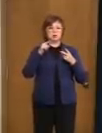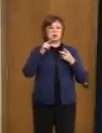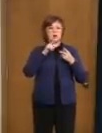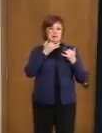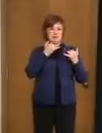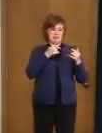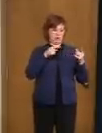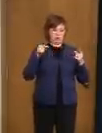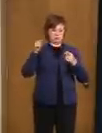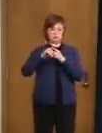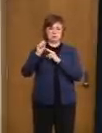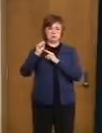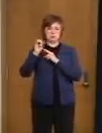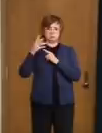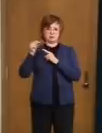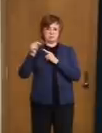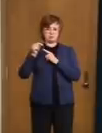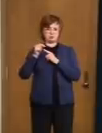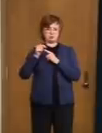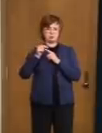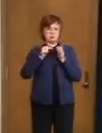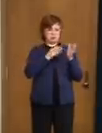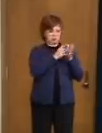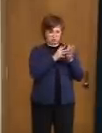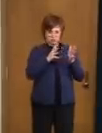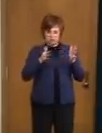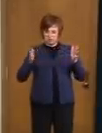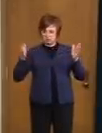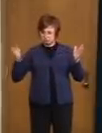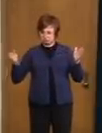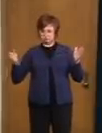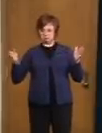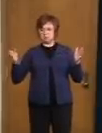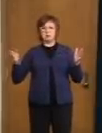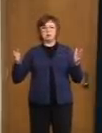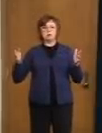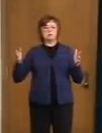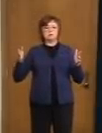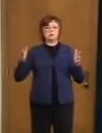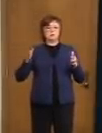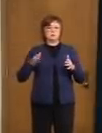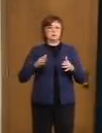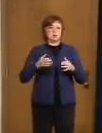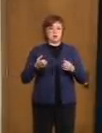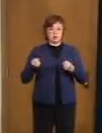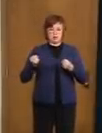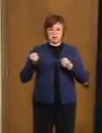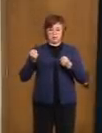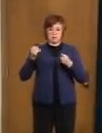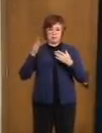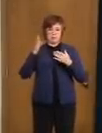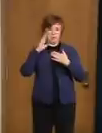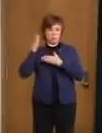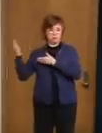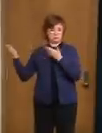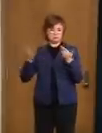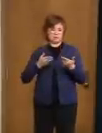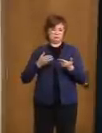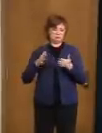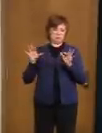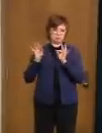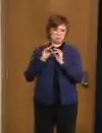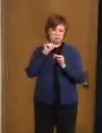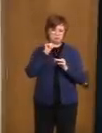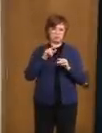be offered a vaccine that wants one, and then planning backwards from that. So it doesn't matter what they're sending us, we'll be ready to deliver, and will be